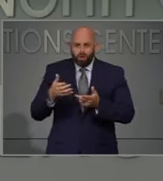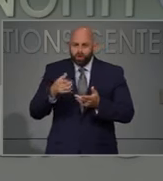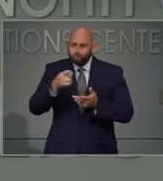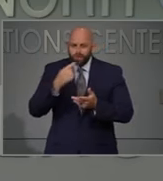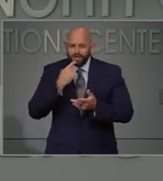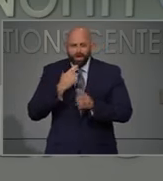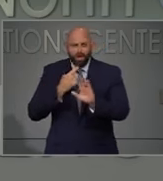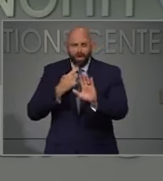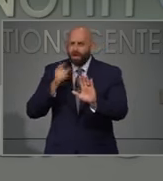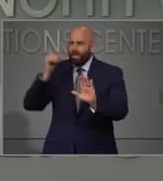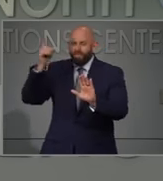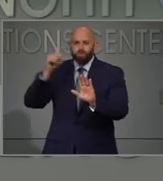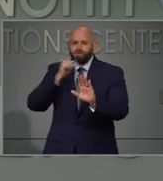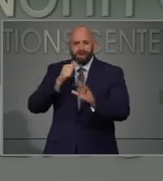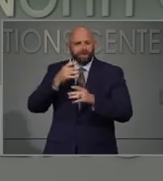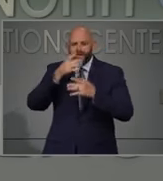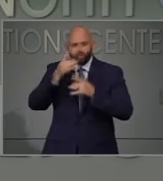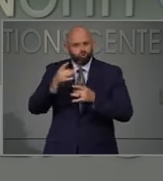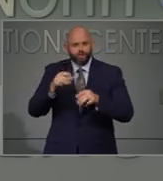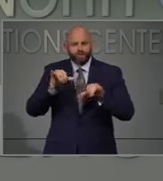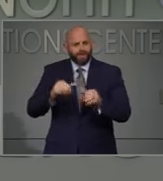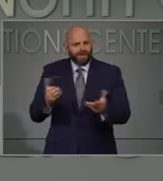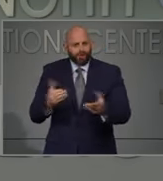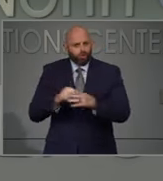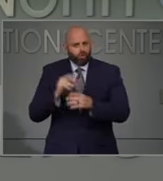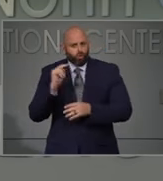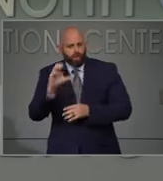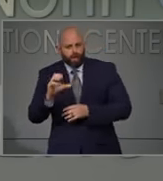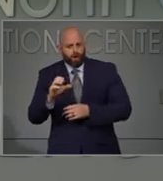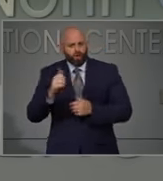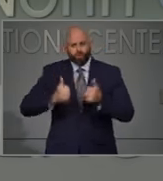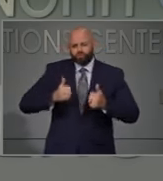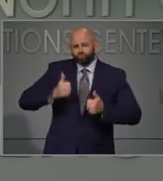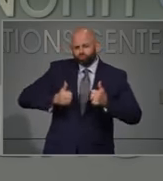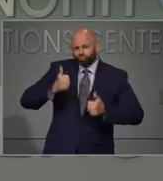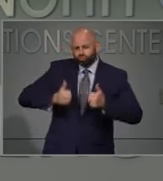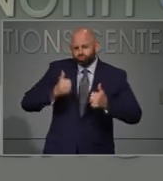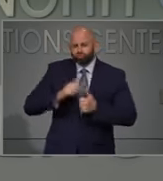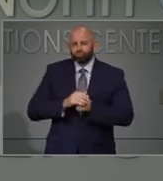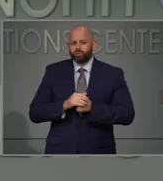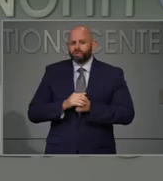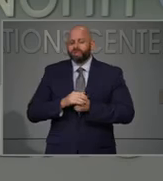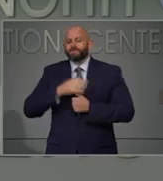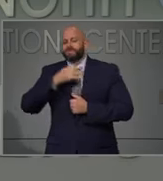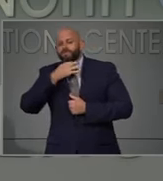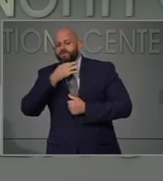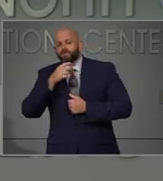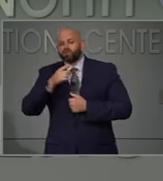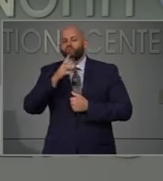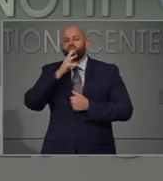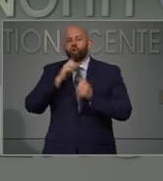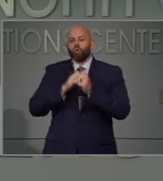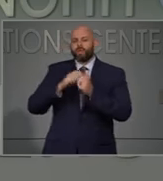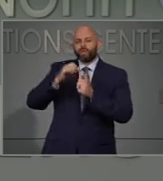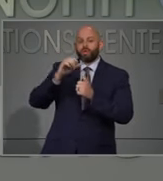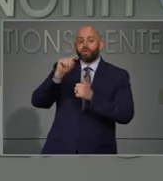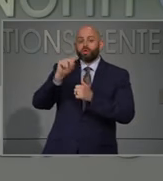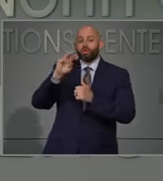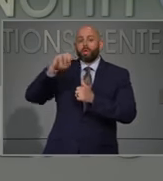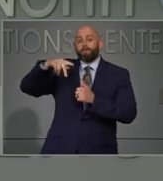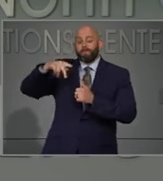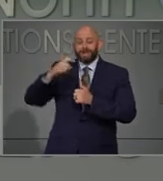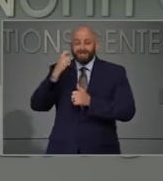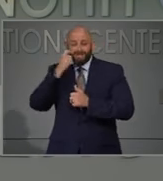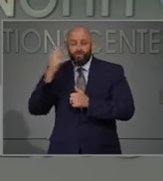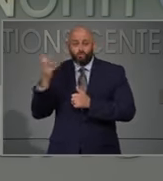they're not interested in having that conversation. In your talk with Trump personally last Friday, did you have any sort of back